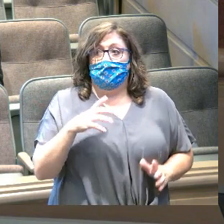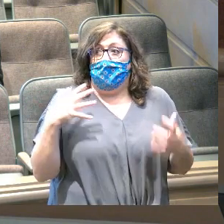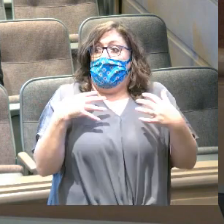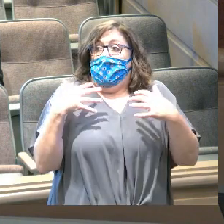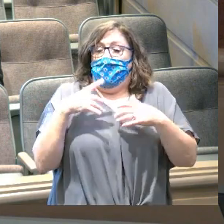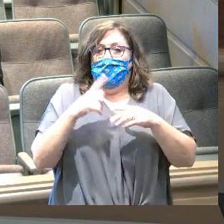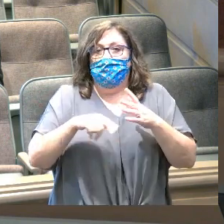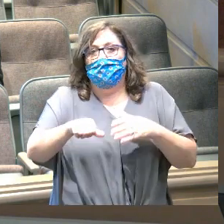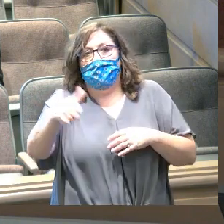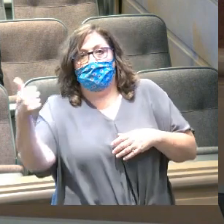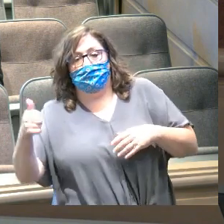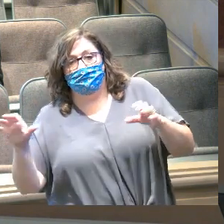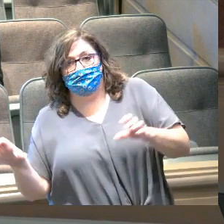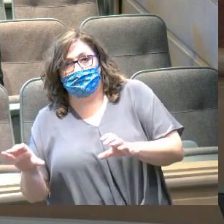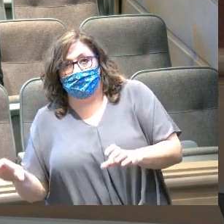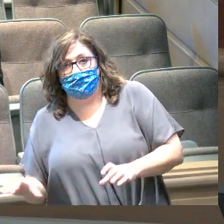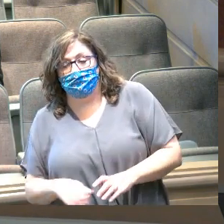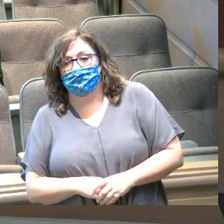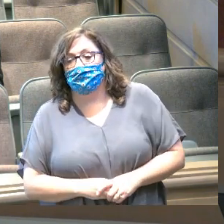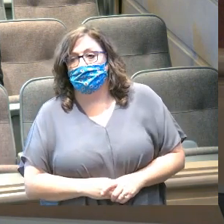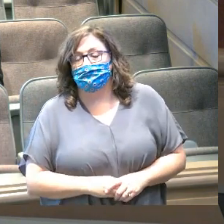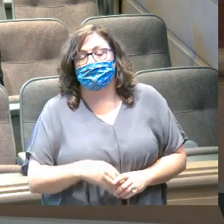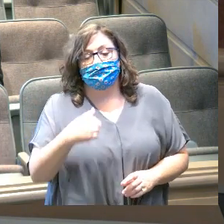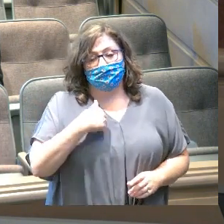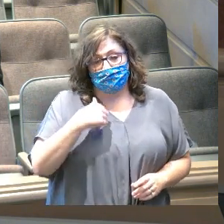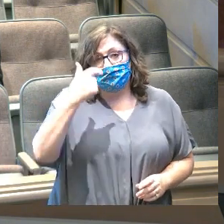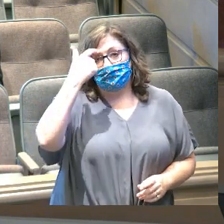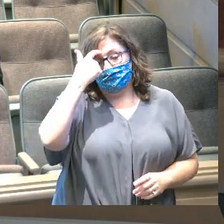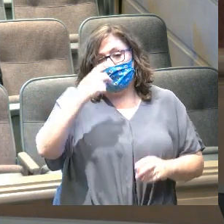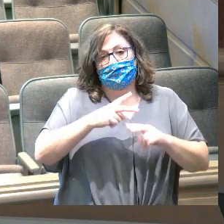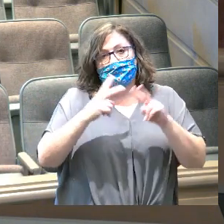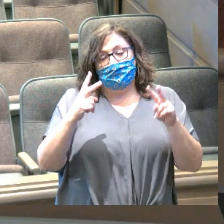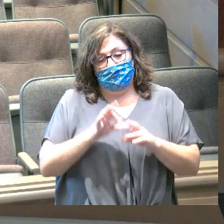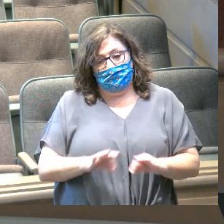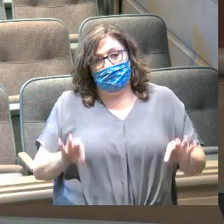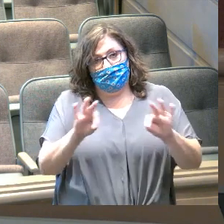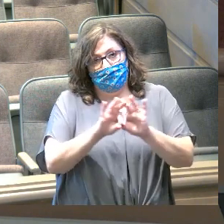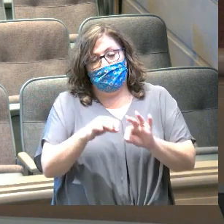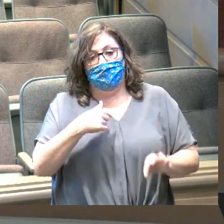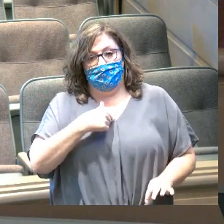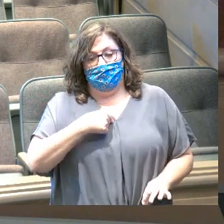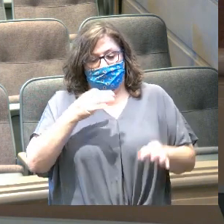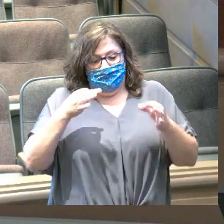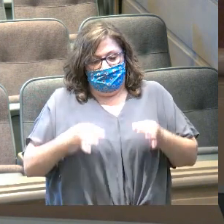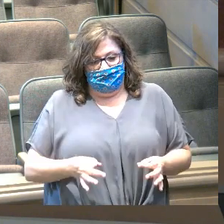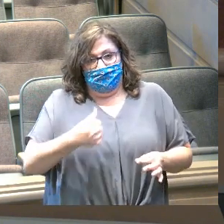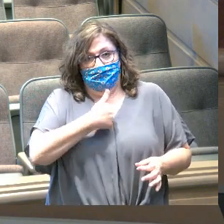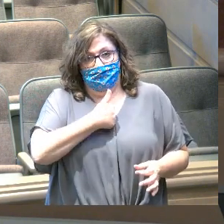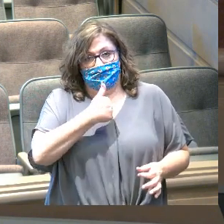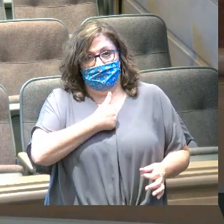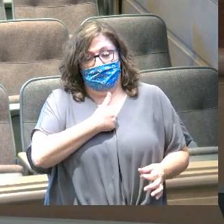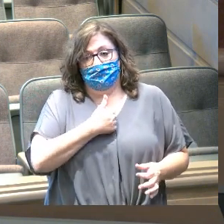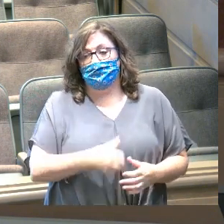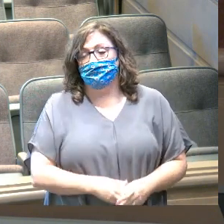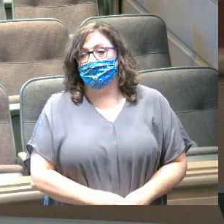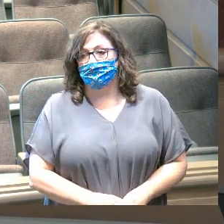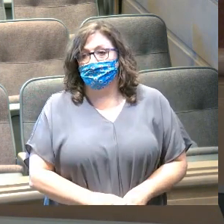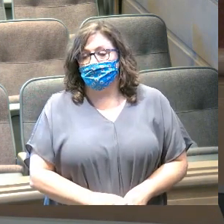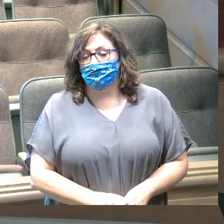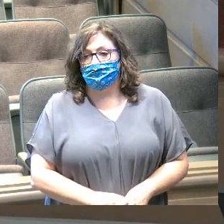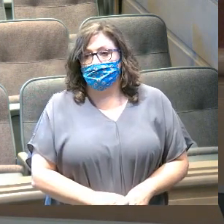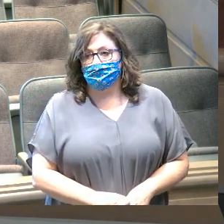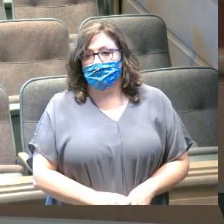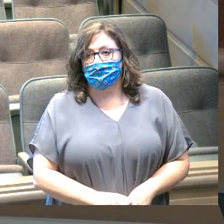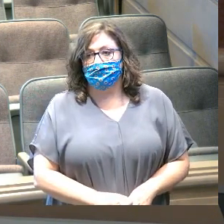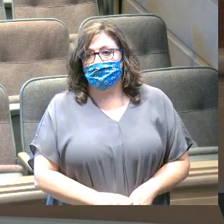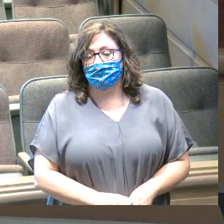us. And I think it's very, very important for us to define our own future. There's been a